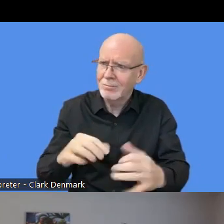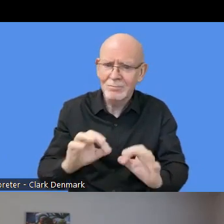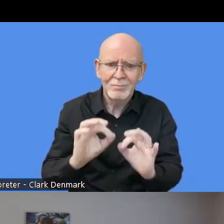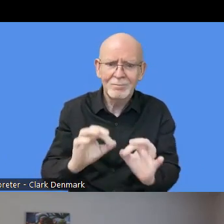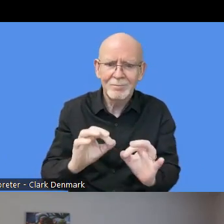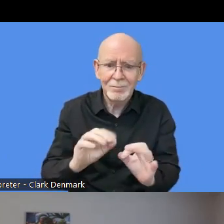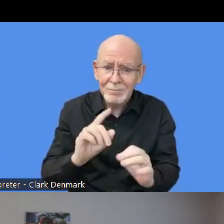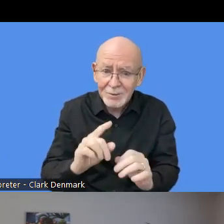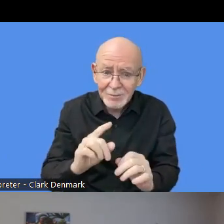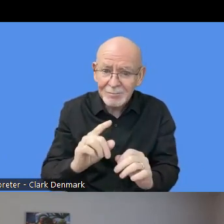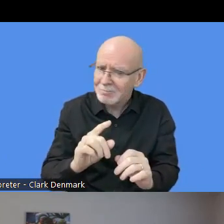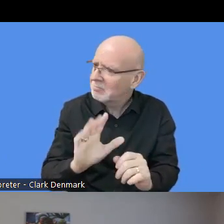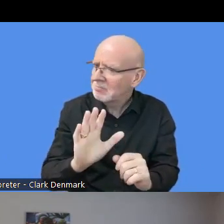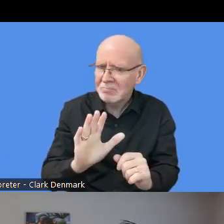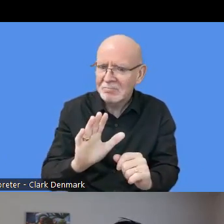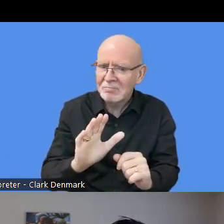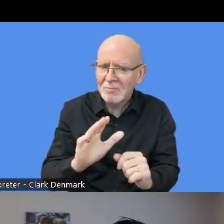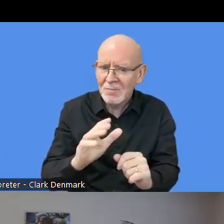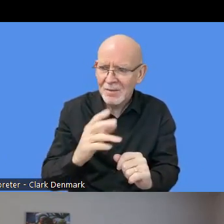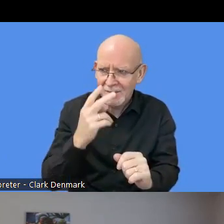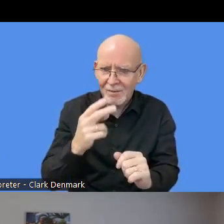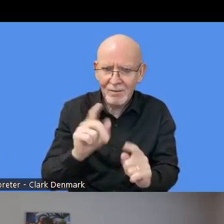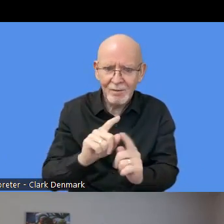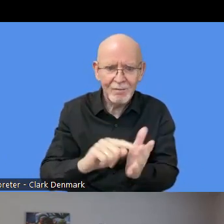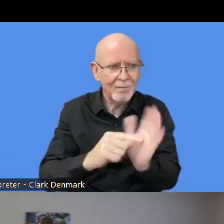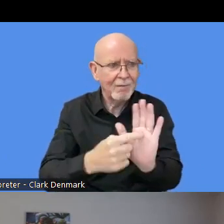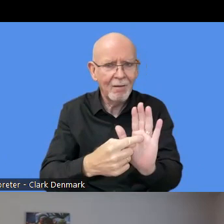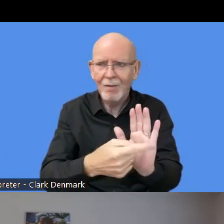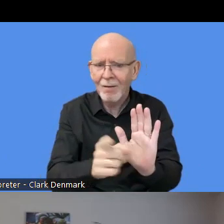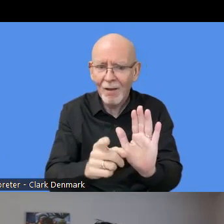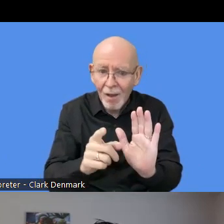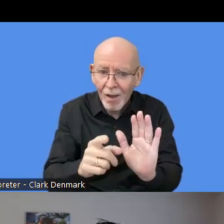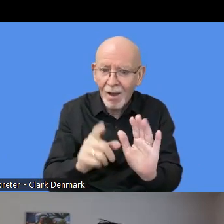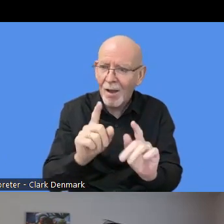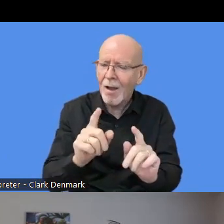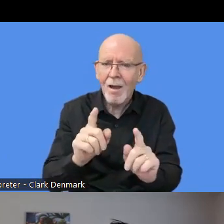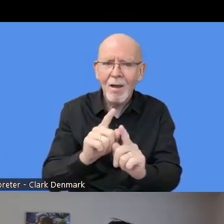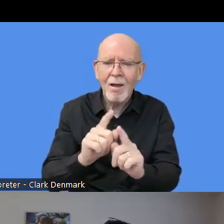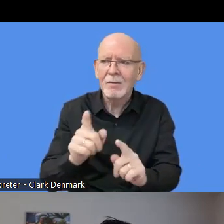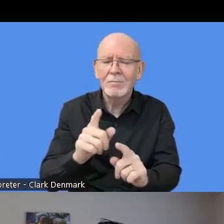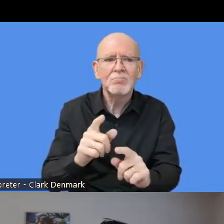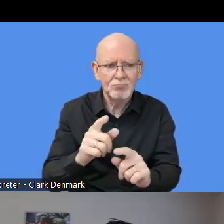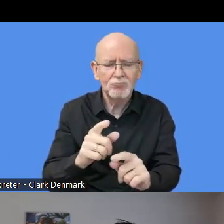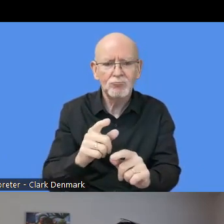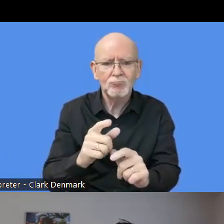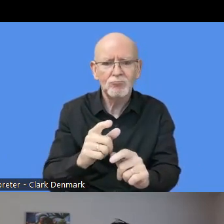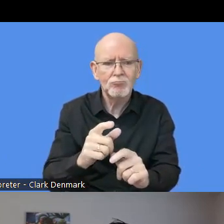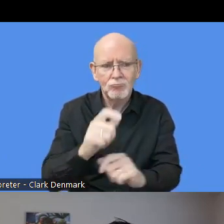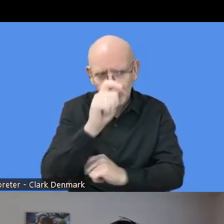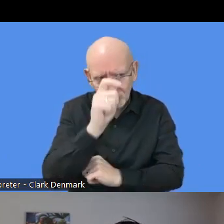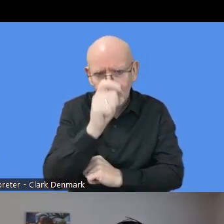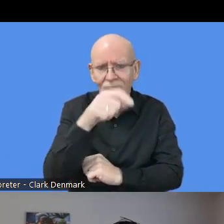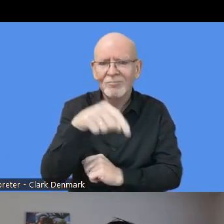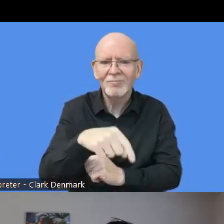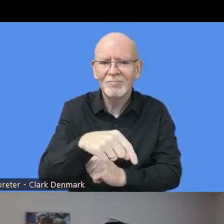be able to work with other people to help transfer that knowledge, because actually, whilst we've done it for ourselves,